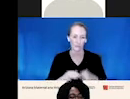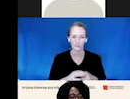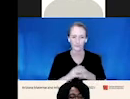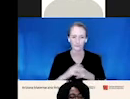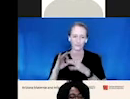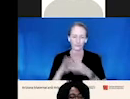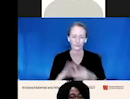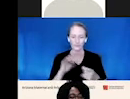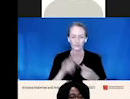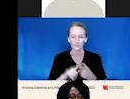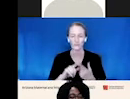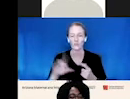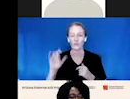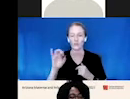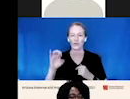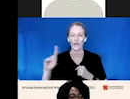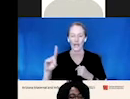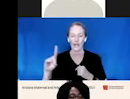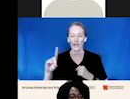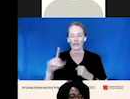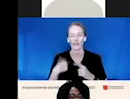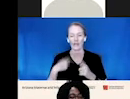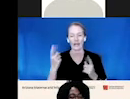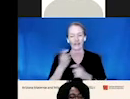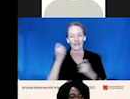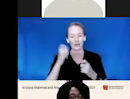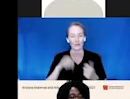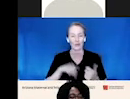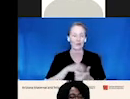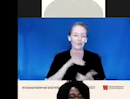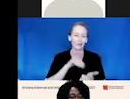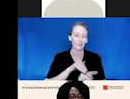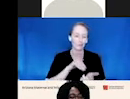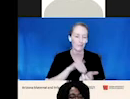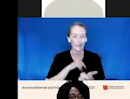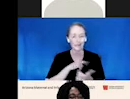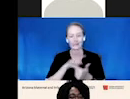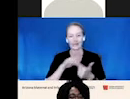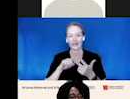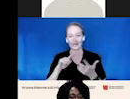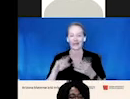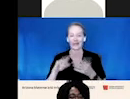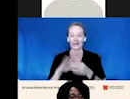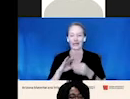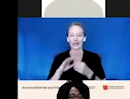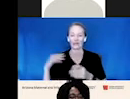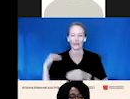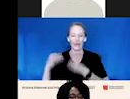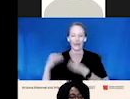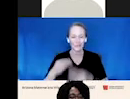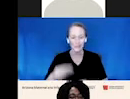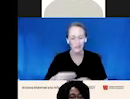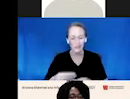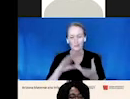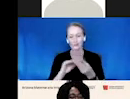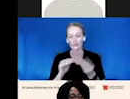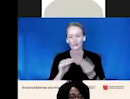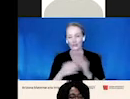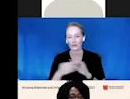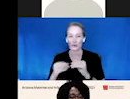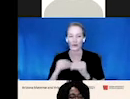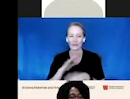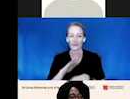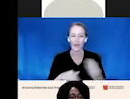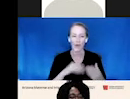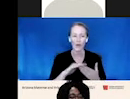is very much tied to the land through ceremonies, medicine, connection to ancestors, creation stories. So I really like this